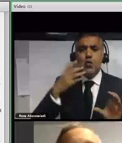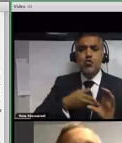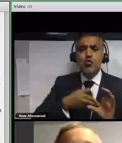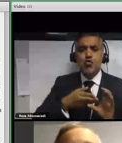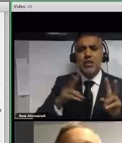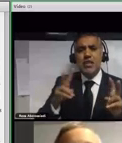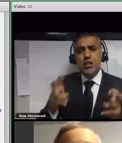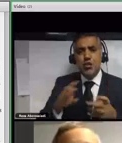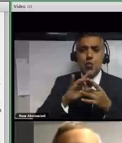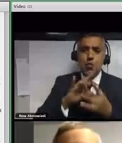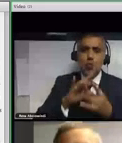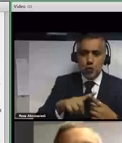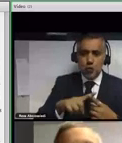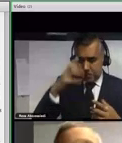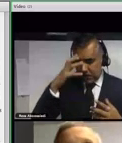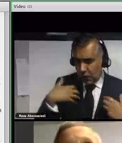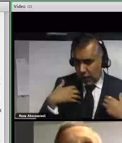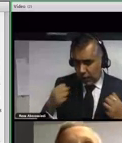issues related to mental health.